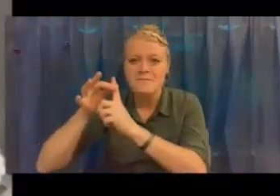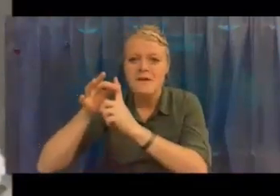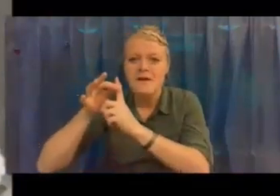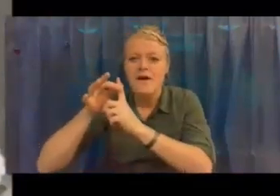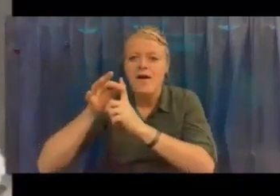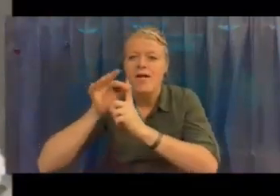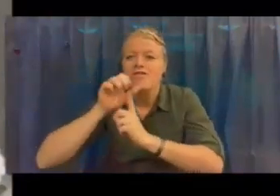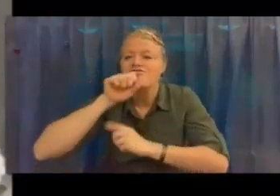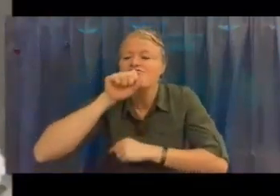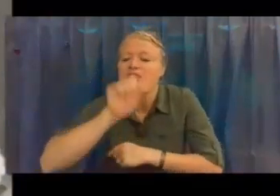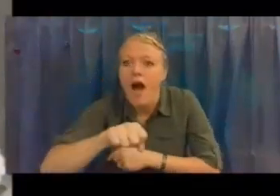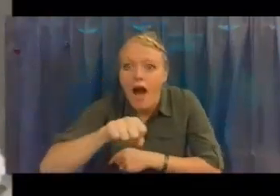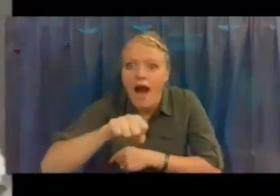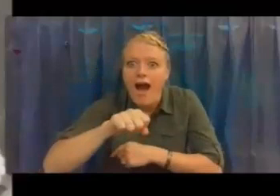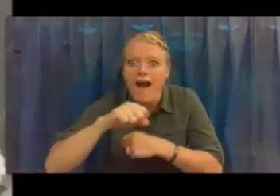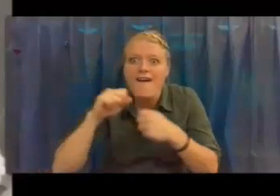These special cats